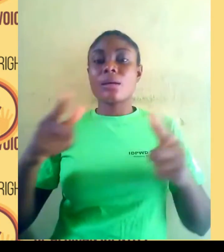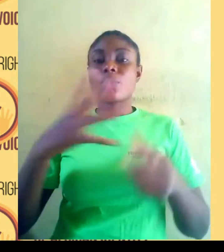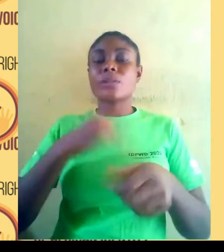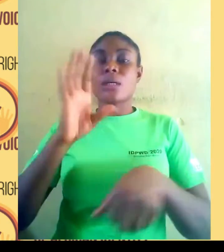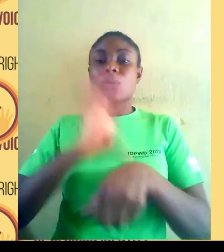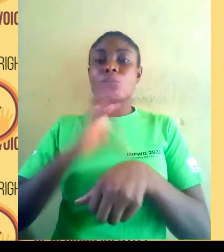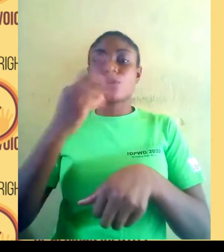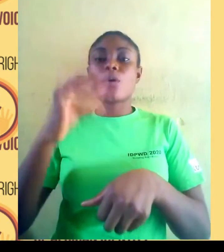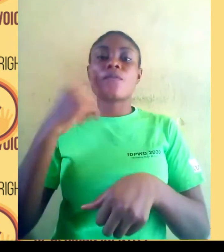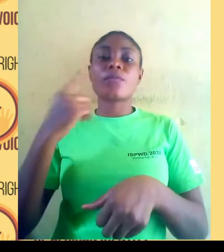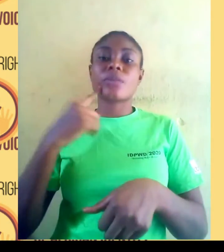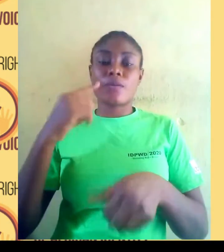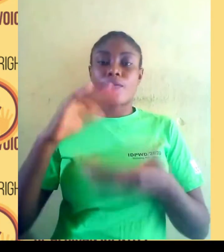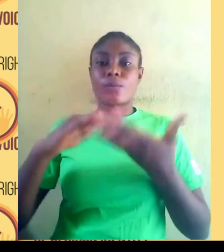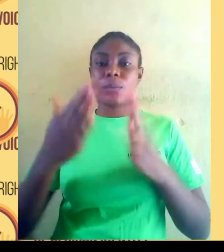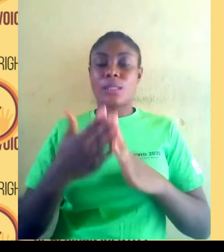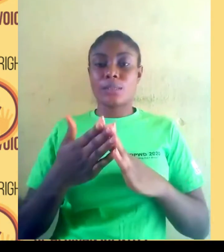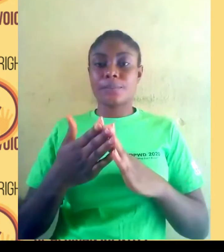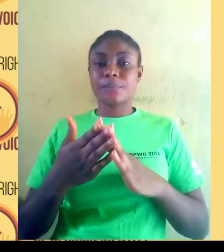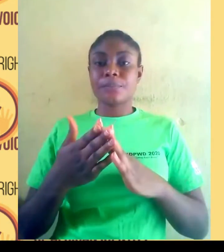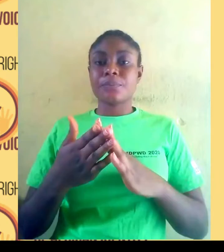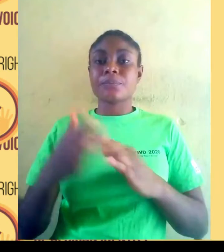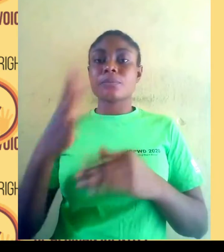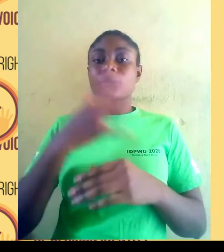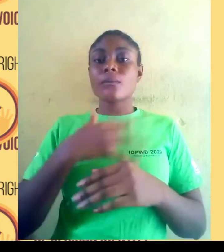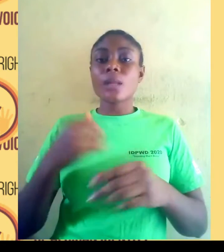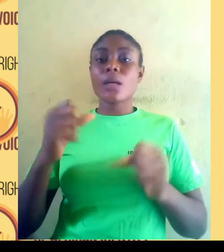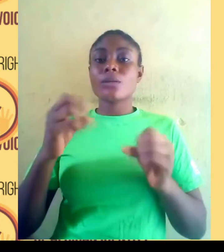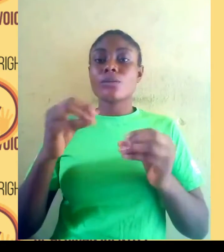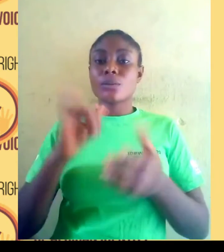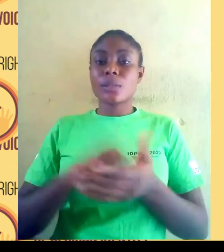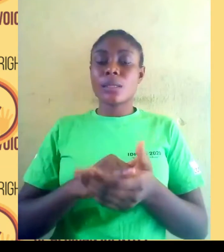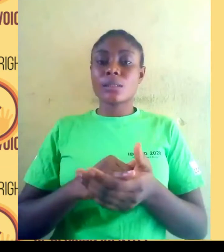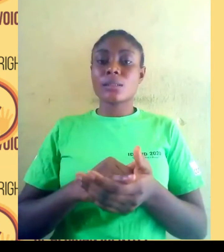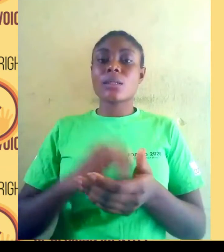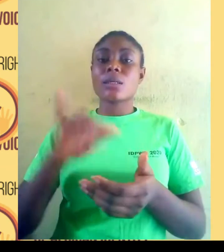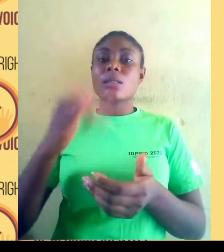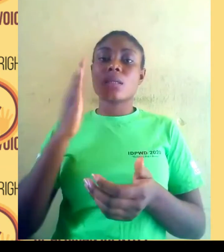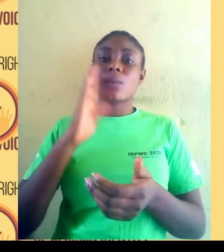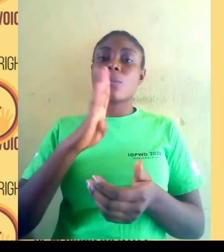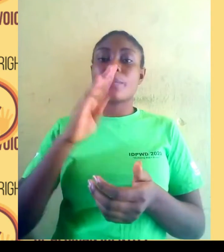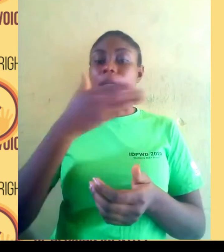community, and so that there is going to be a better deaf education.